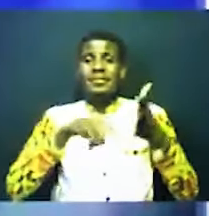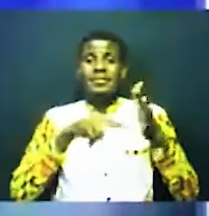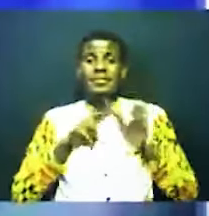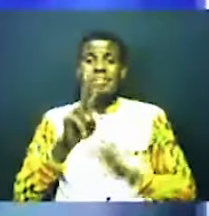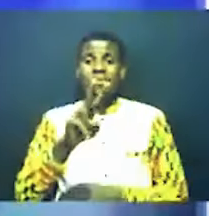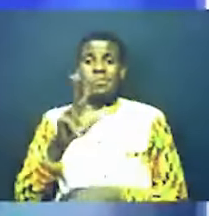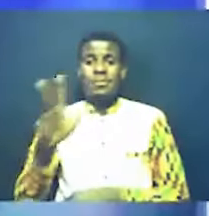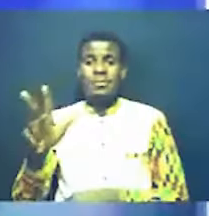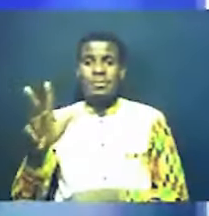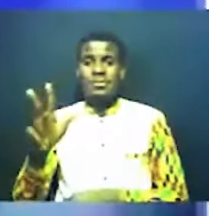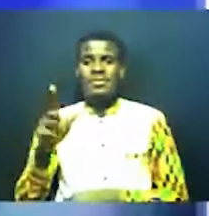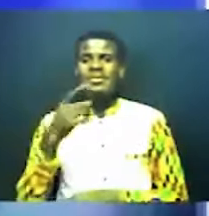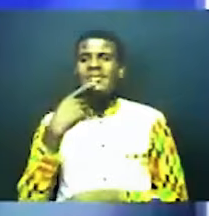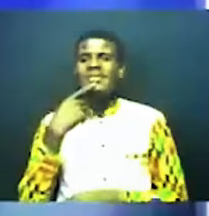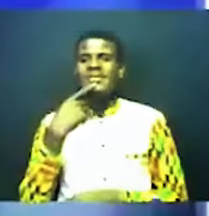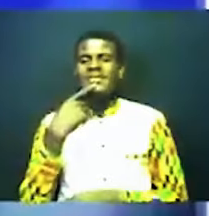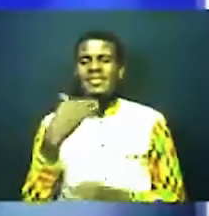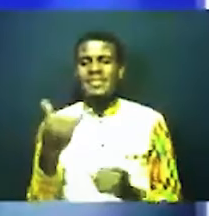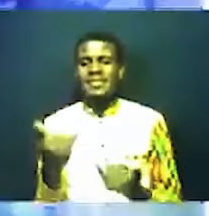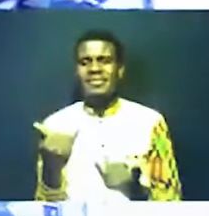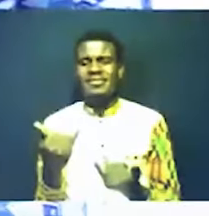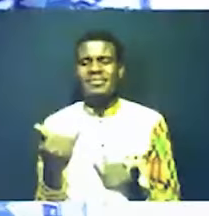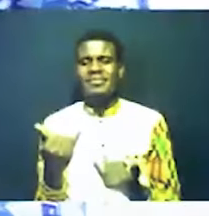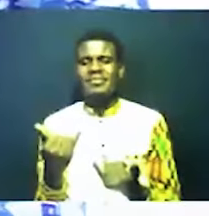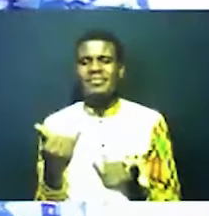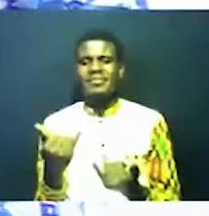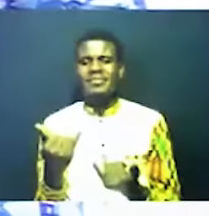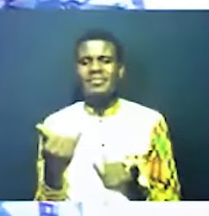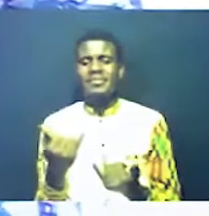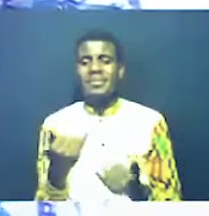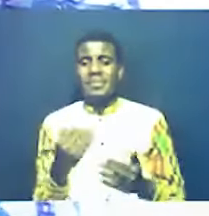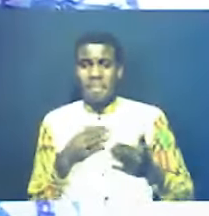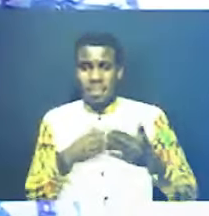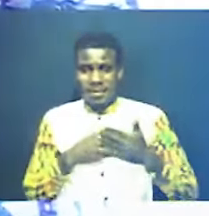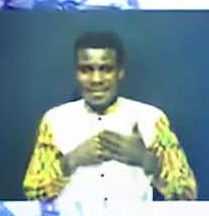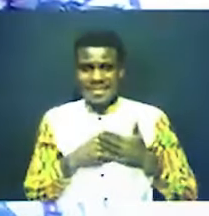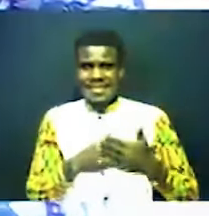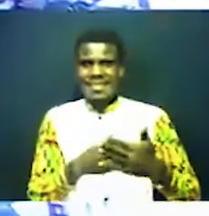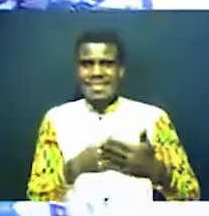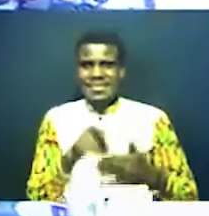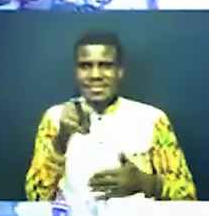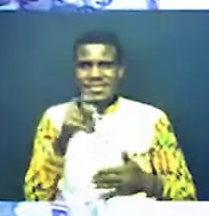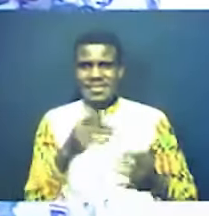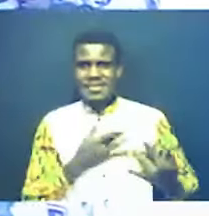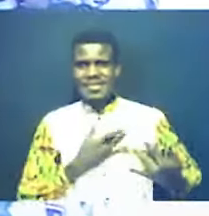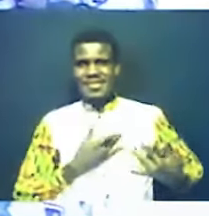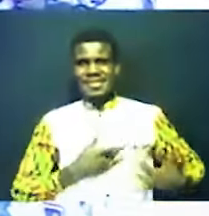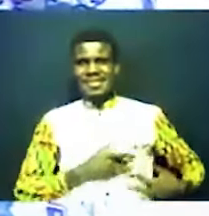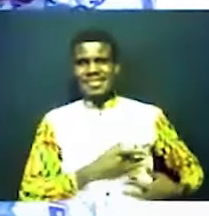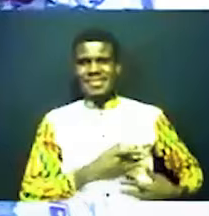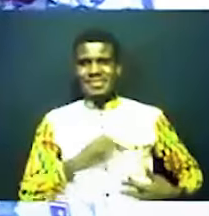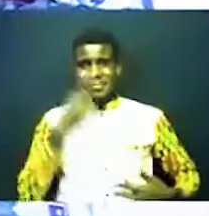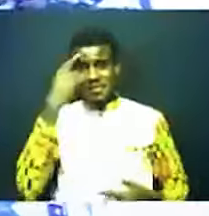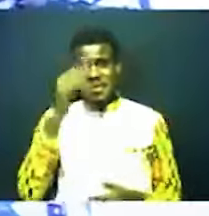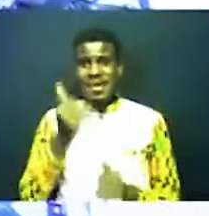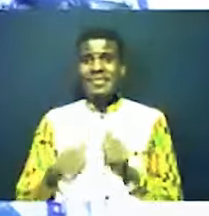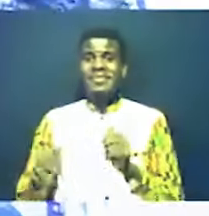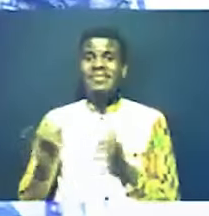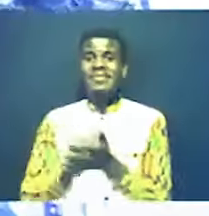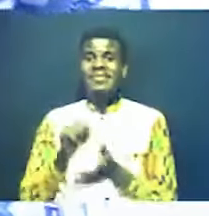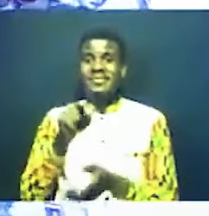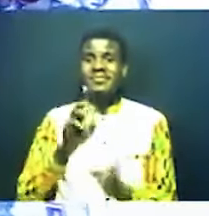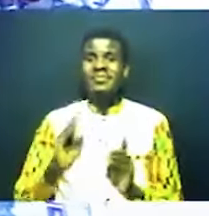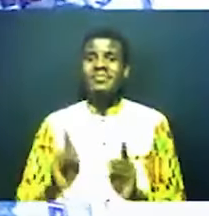says that above all else, guard your heart, for everything you do flows from